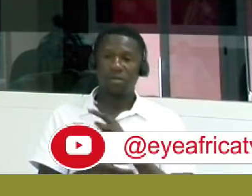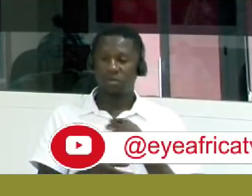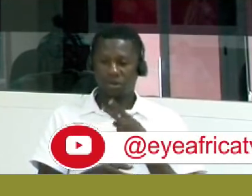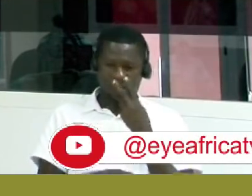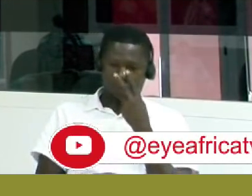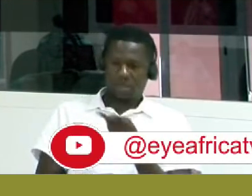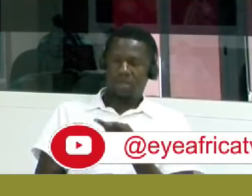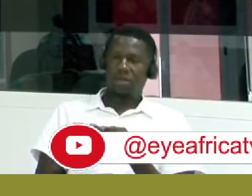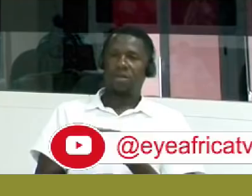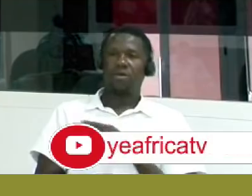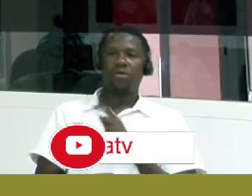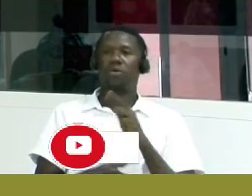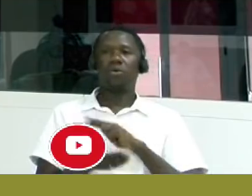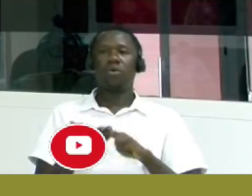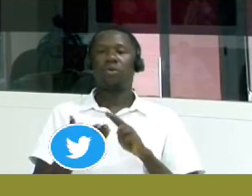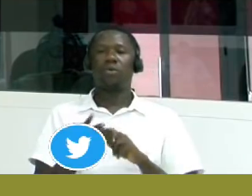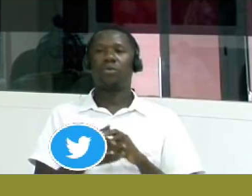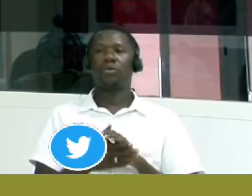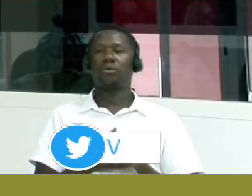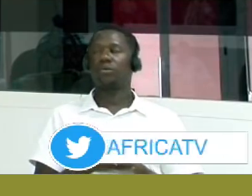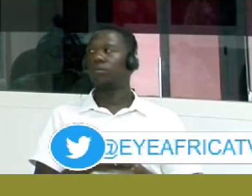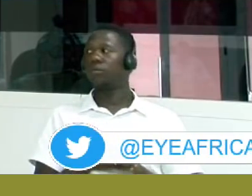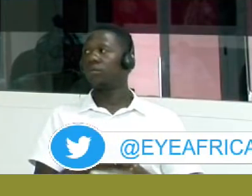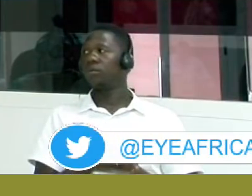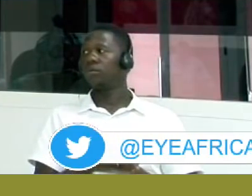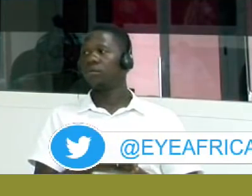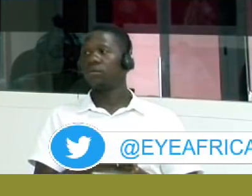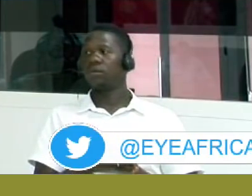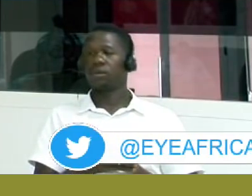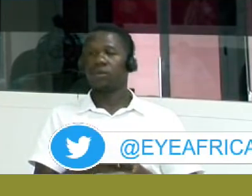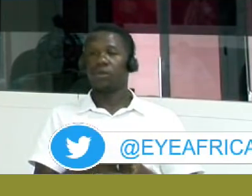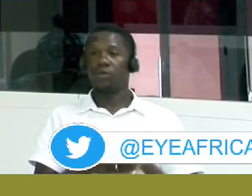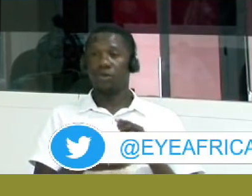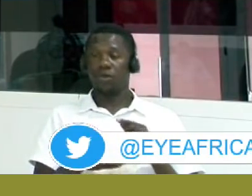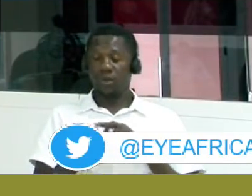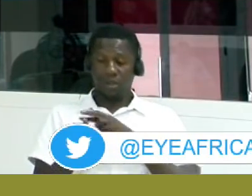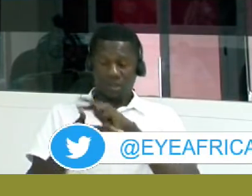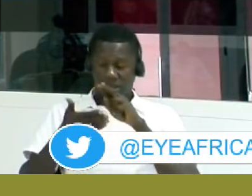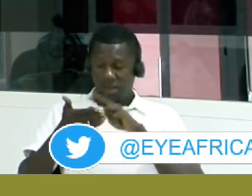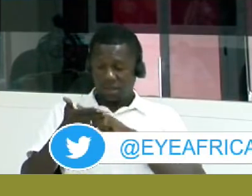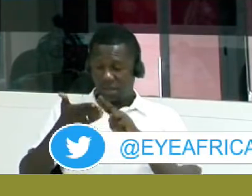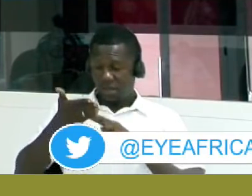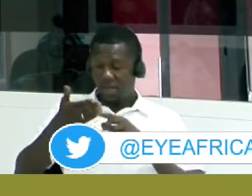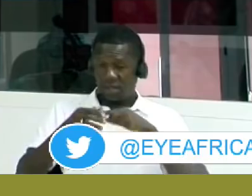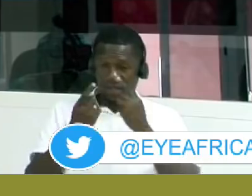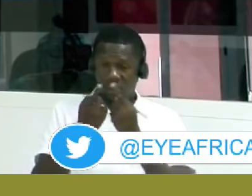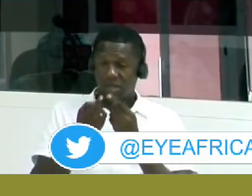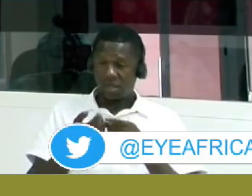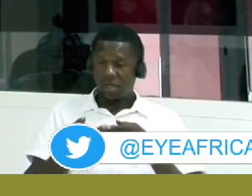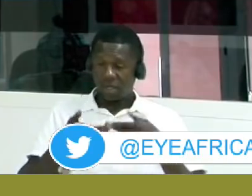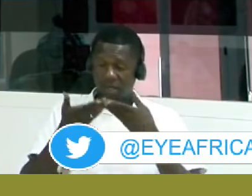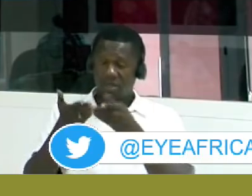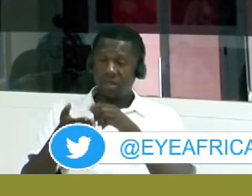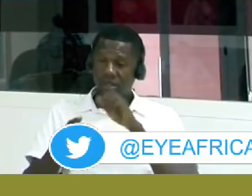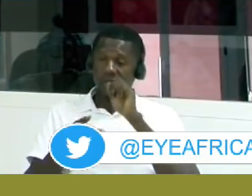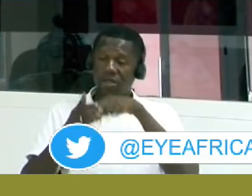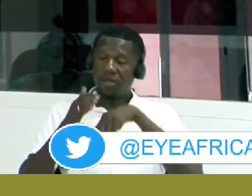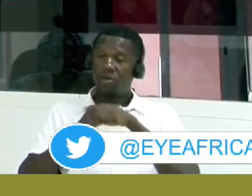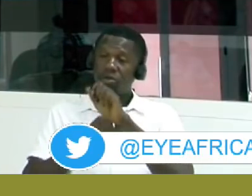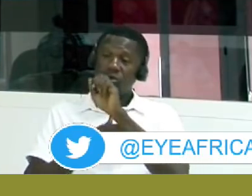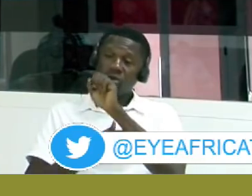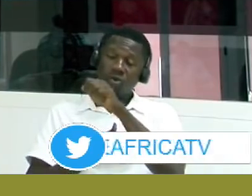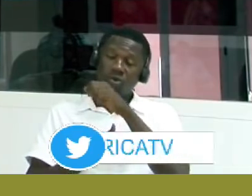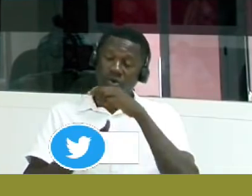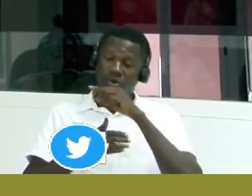normal. But these things are issued in your name as IGP. Oh, yes. So it